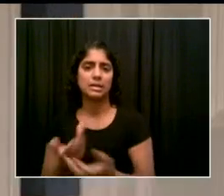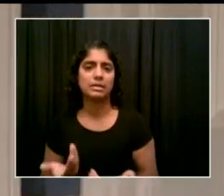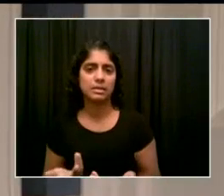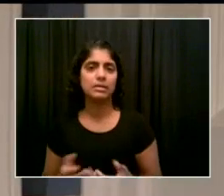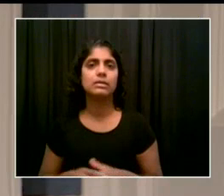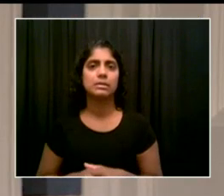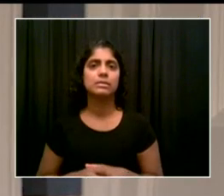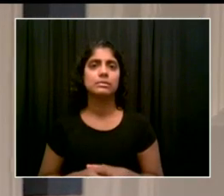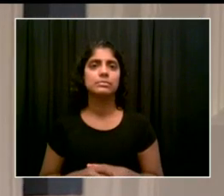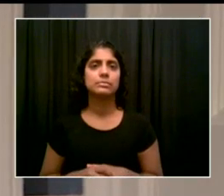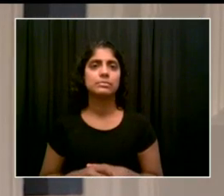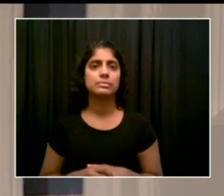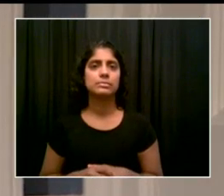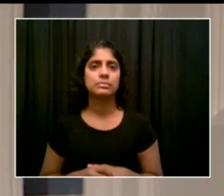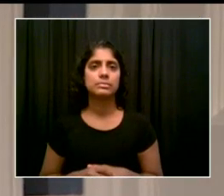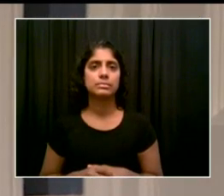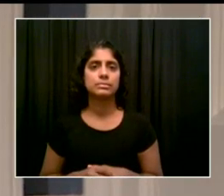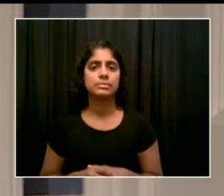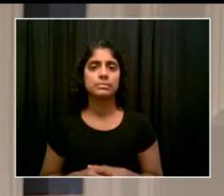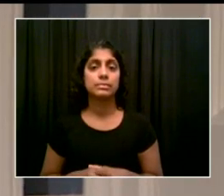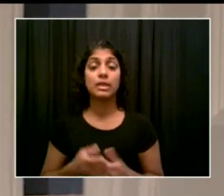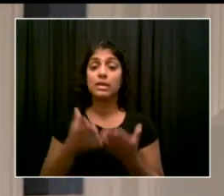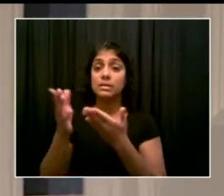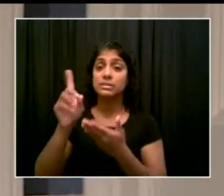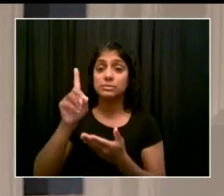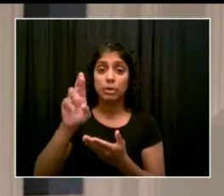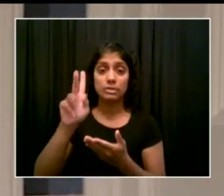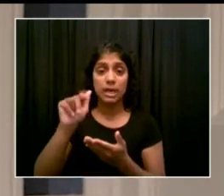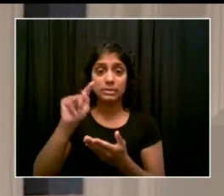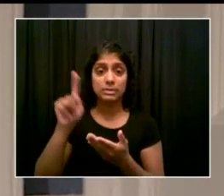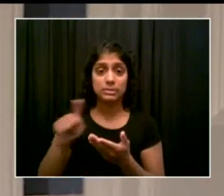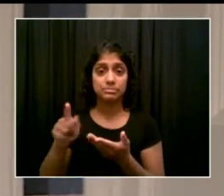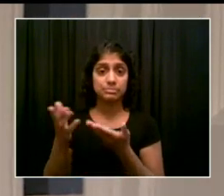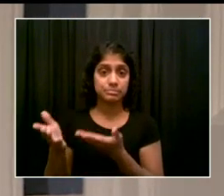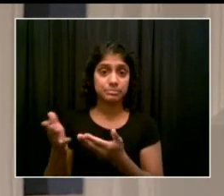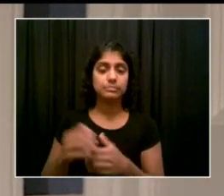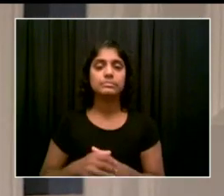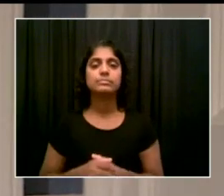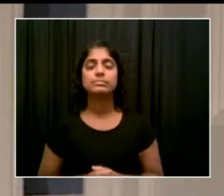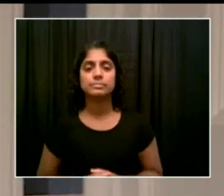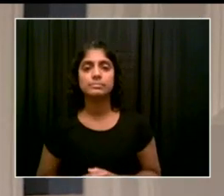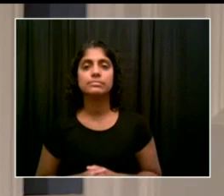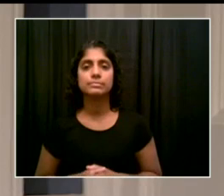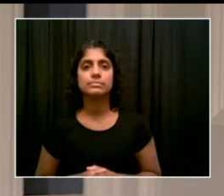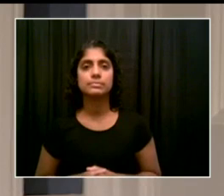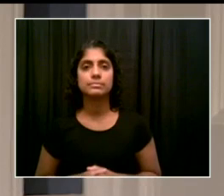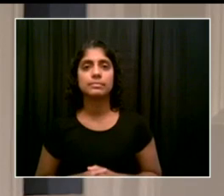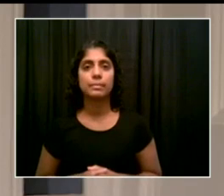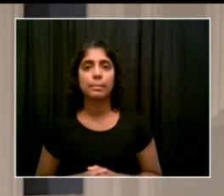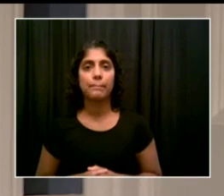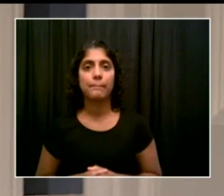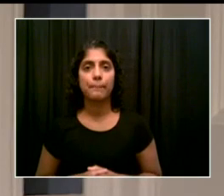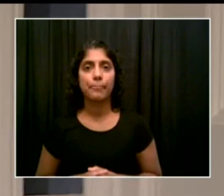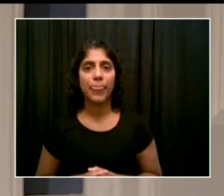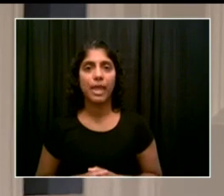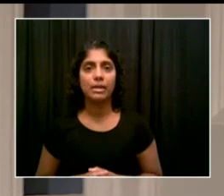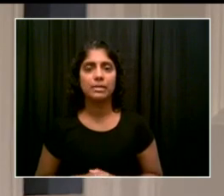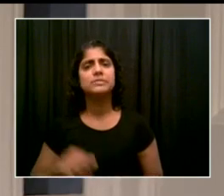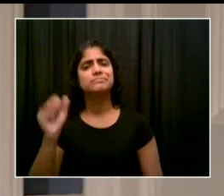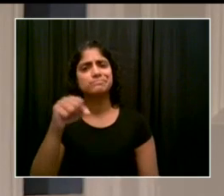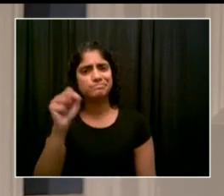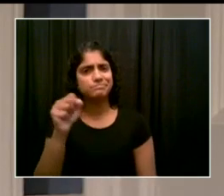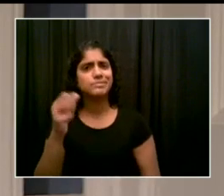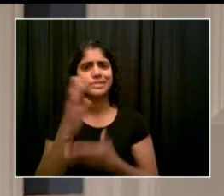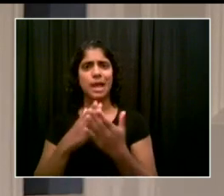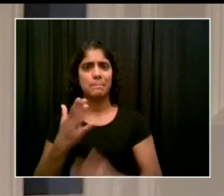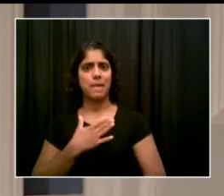to my patients who have not been vaccinated yet, the number one issue comes down to fear. They've